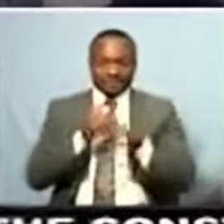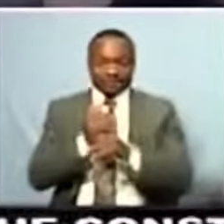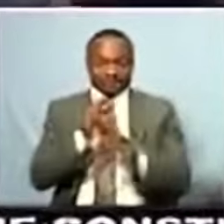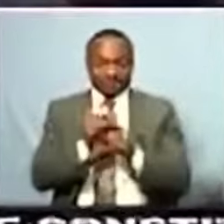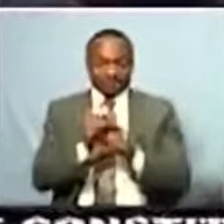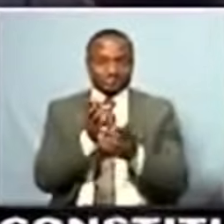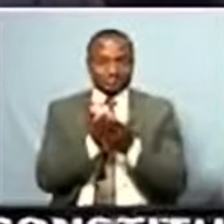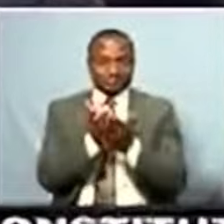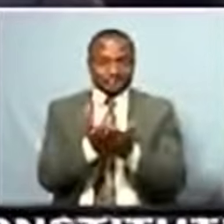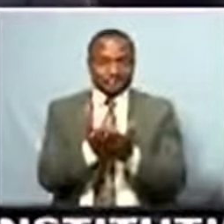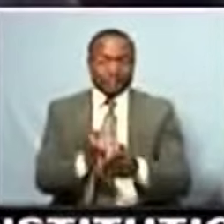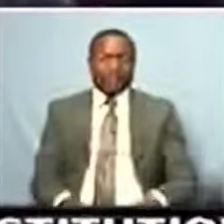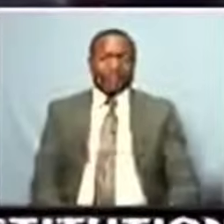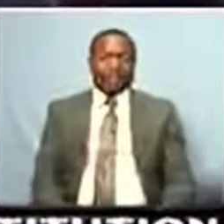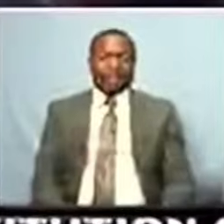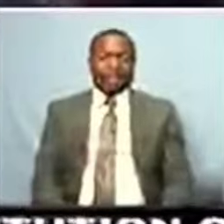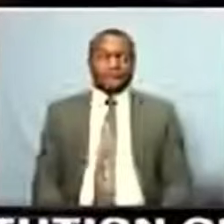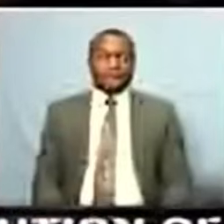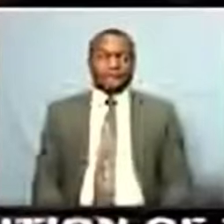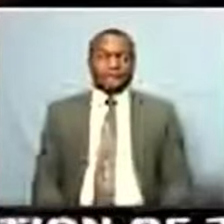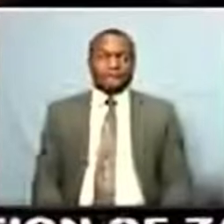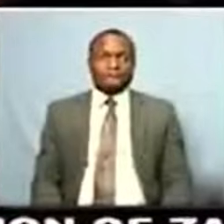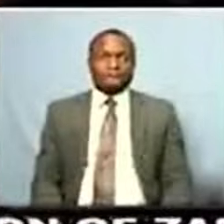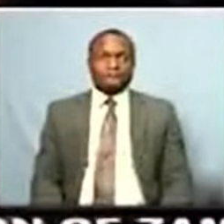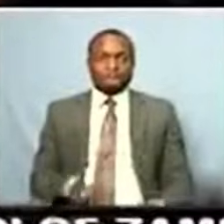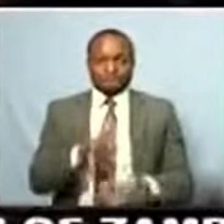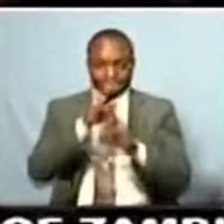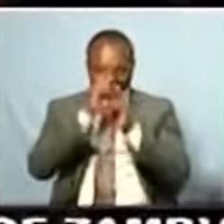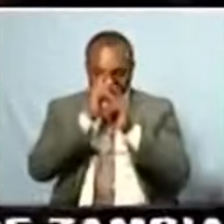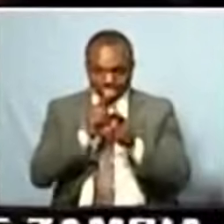I submit. Honorable Kandafula.